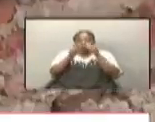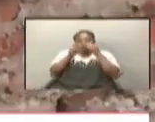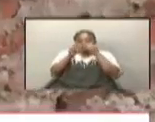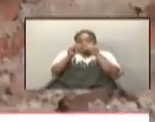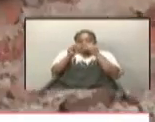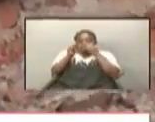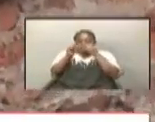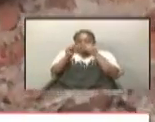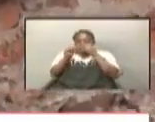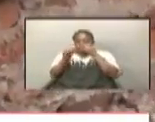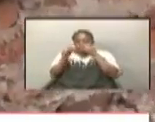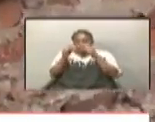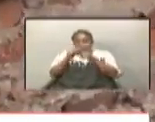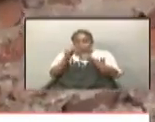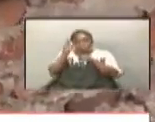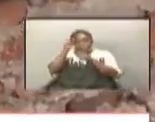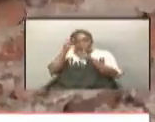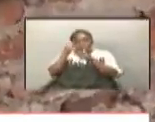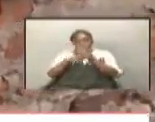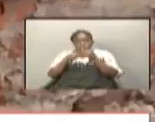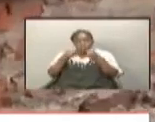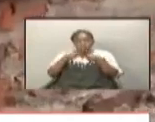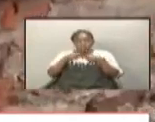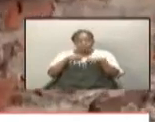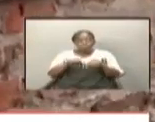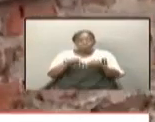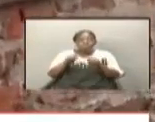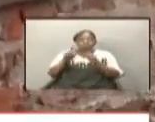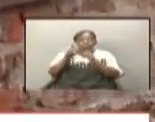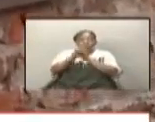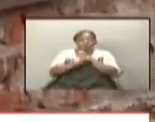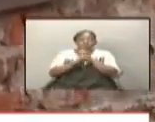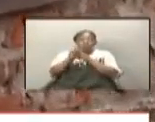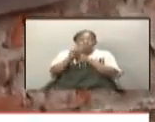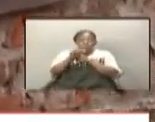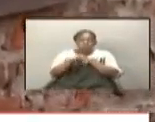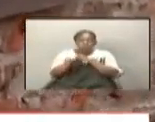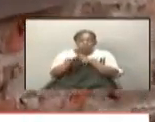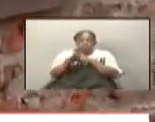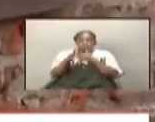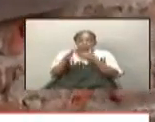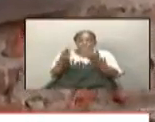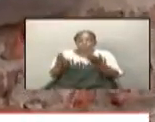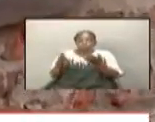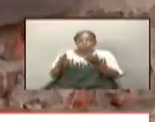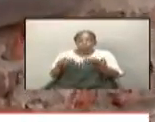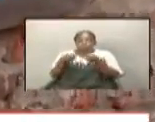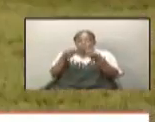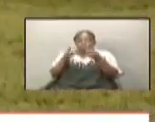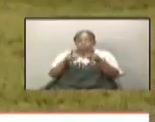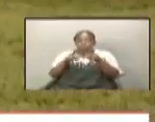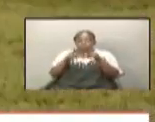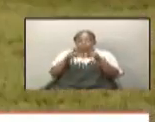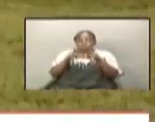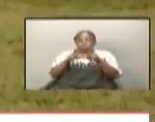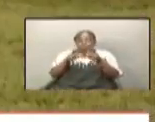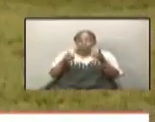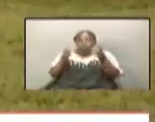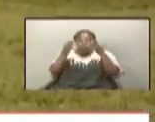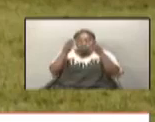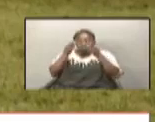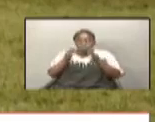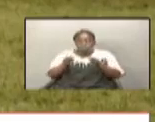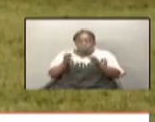Primary okujukirira ko byakoledde abasenze mu district ye Bunyanga okuwebwa ebyapa. I've decided to